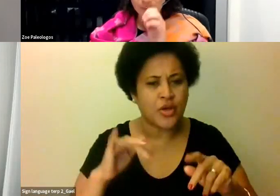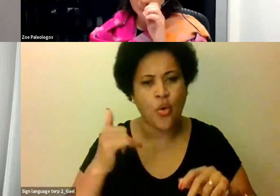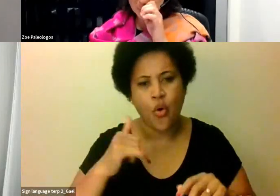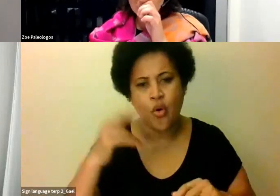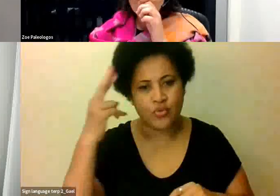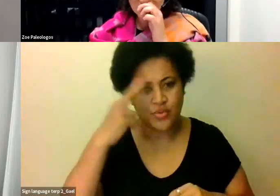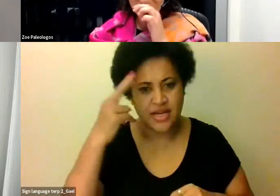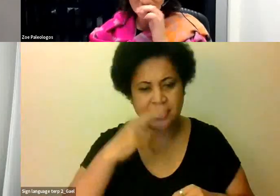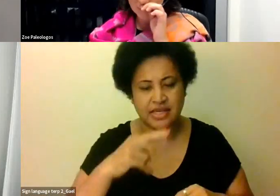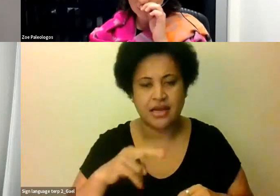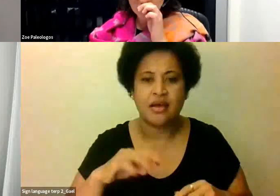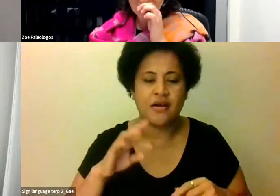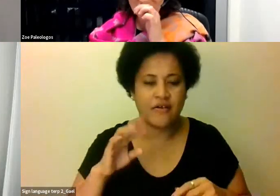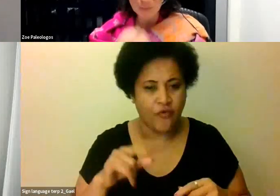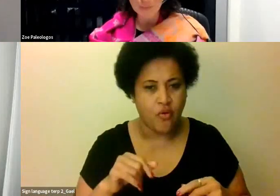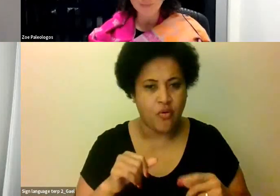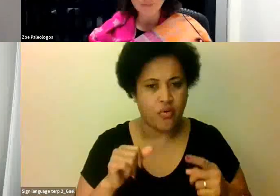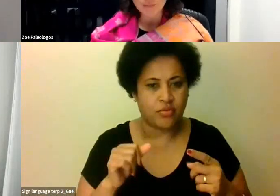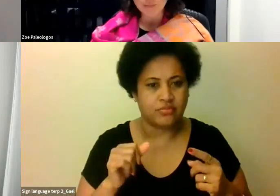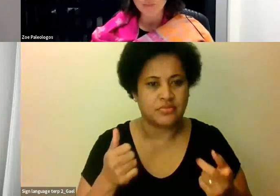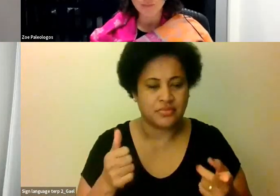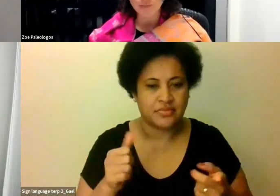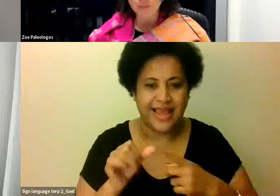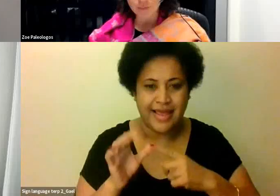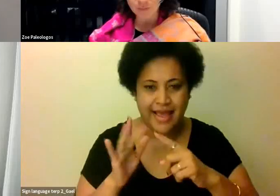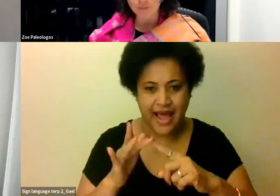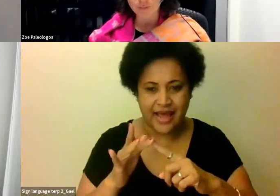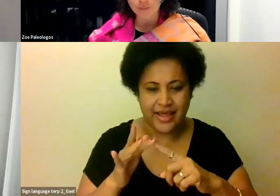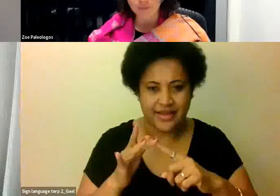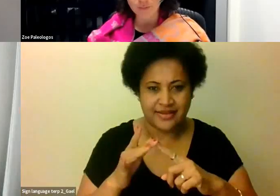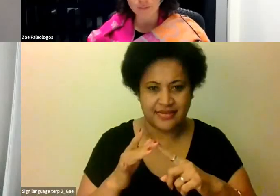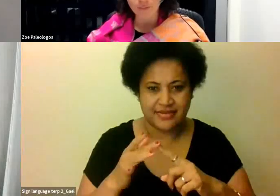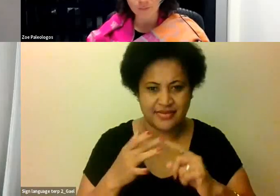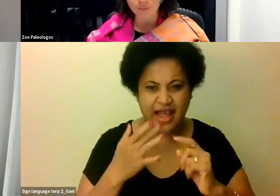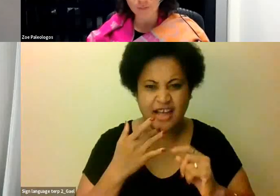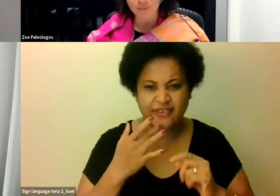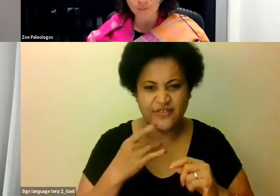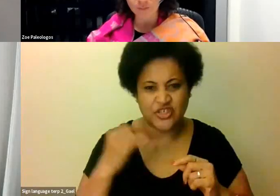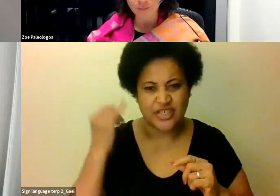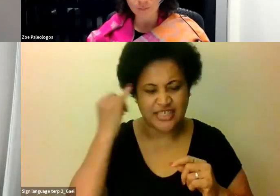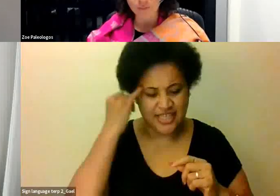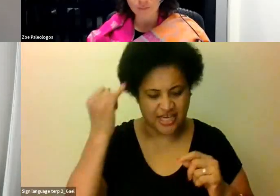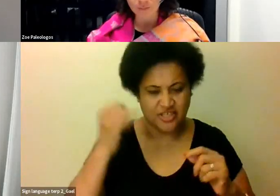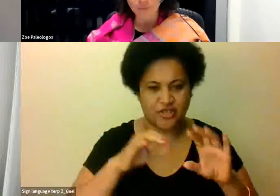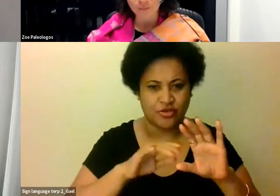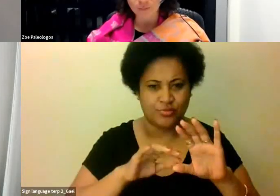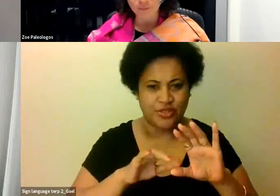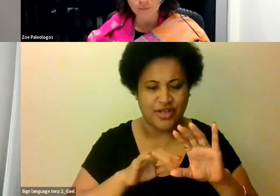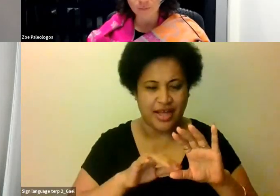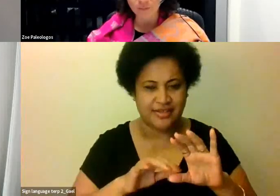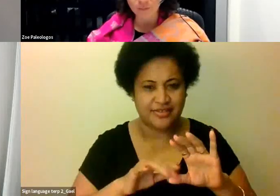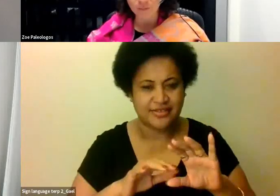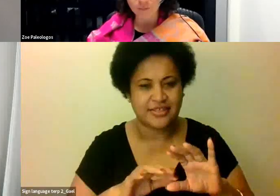other emerging technologies to hinder or to help financial access and financial inclusion?